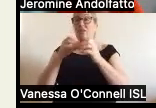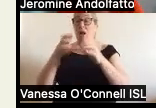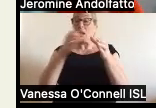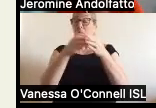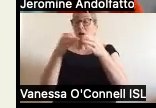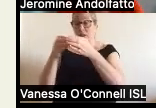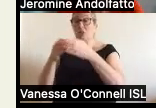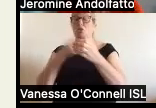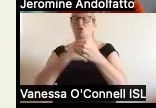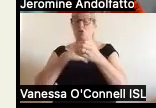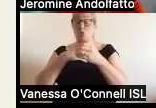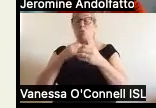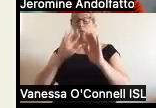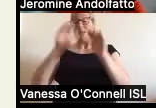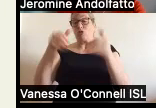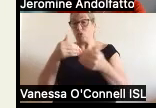inclusion strategy.